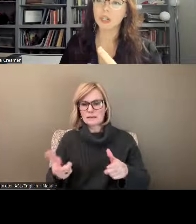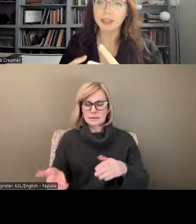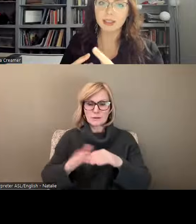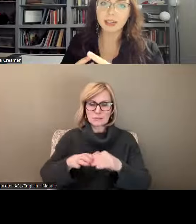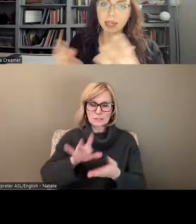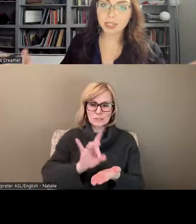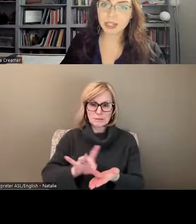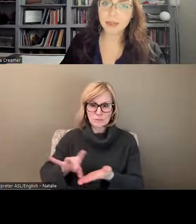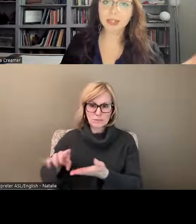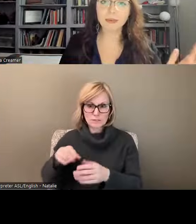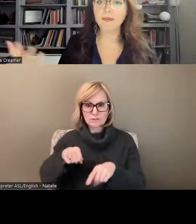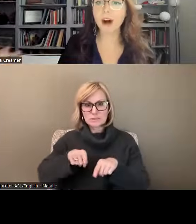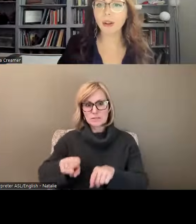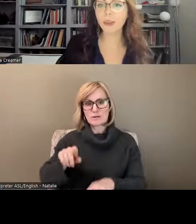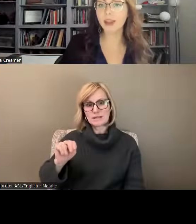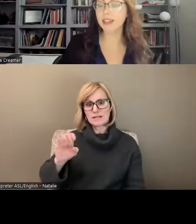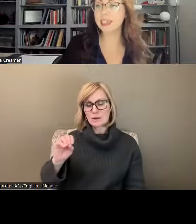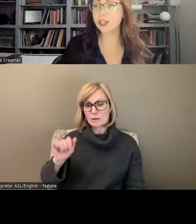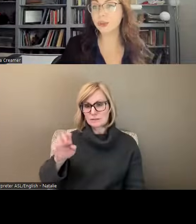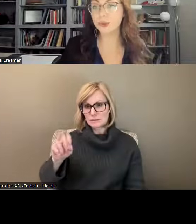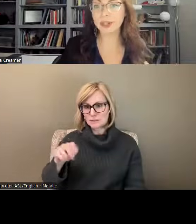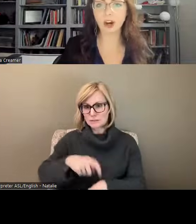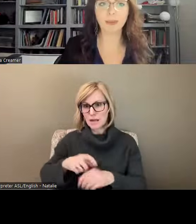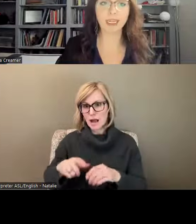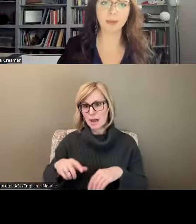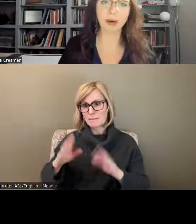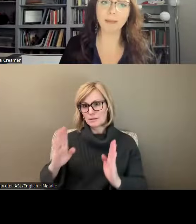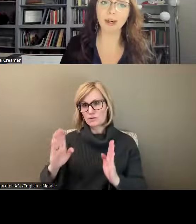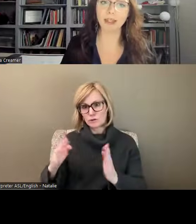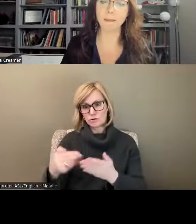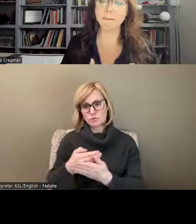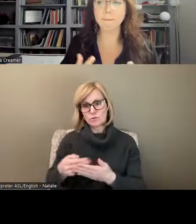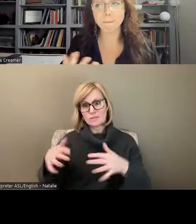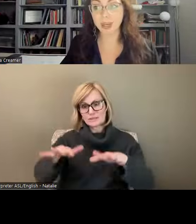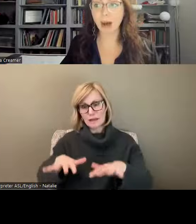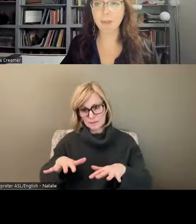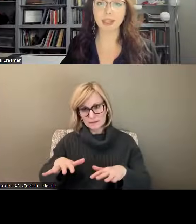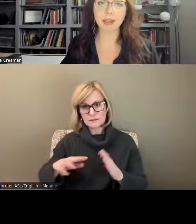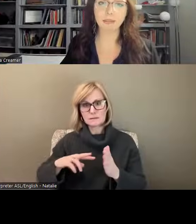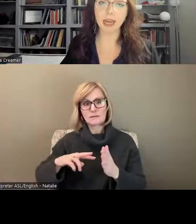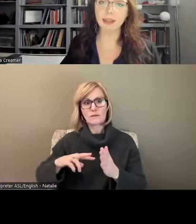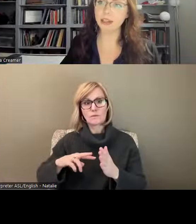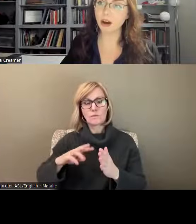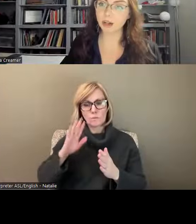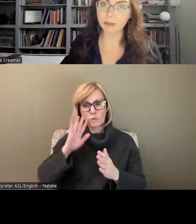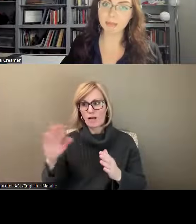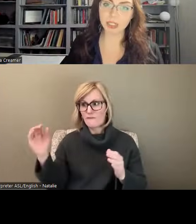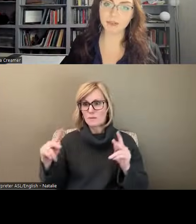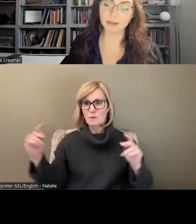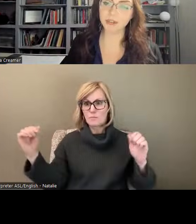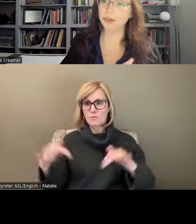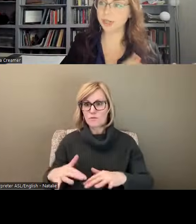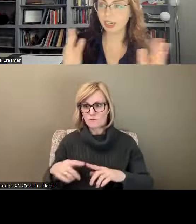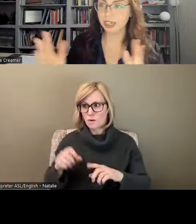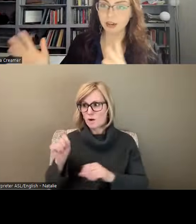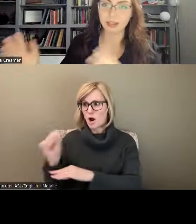practice during the Neo-Assyrian period, it would follow then that these new settlements would primarily be populated by these conquered peoples